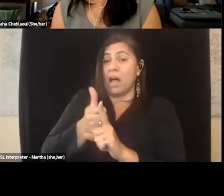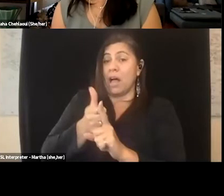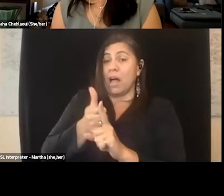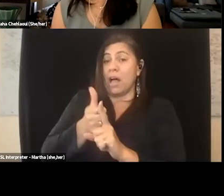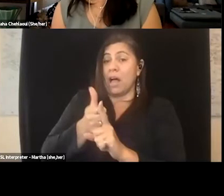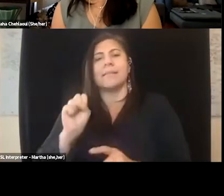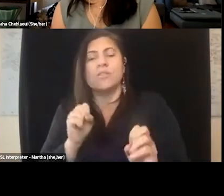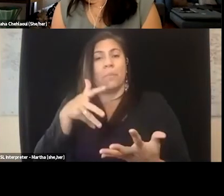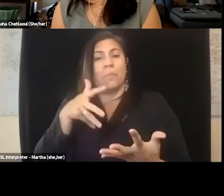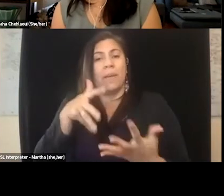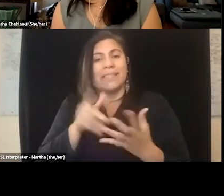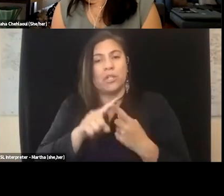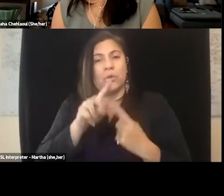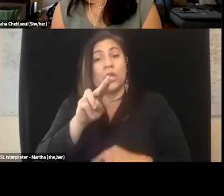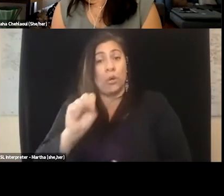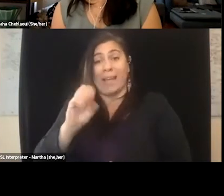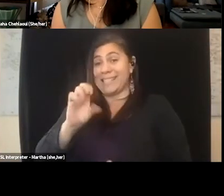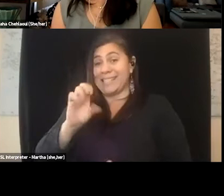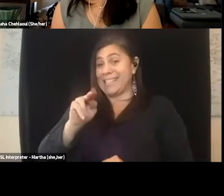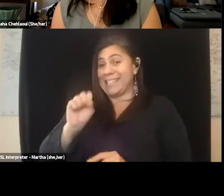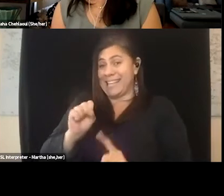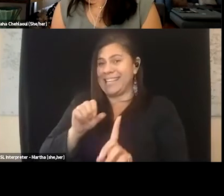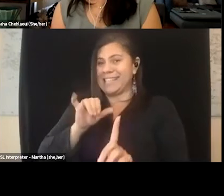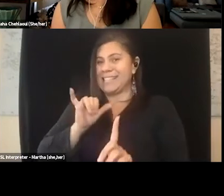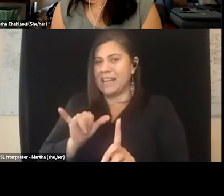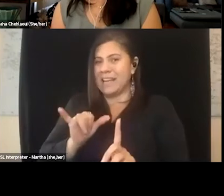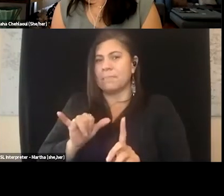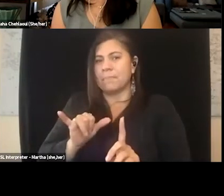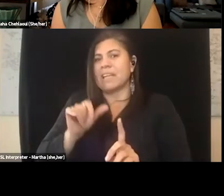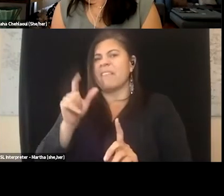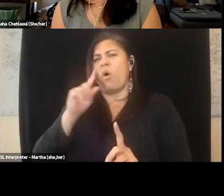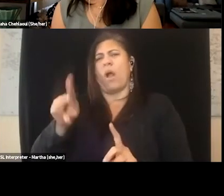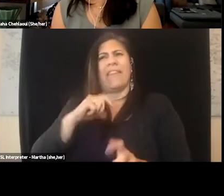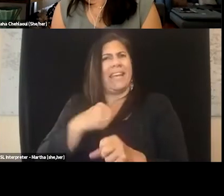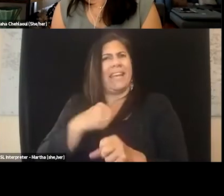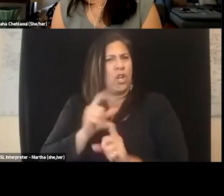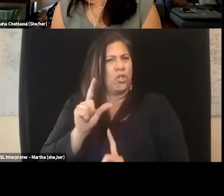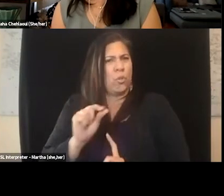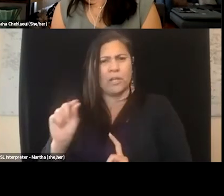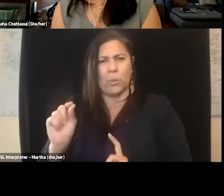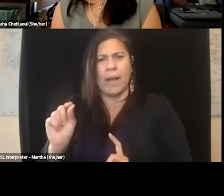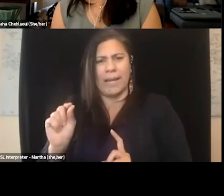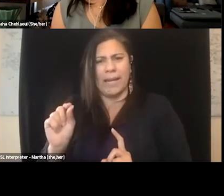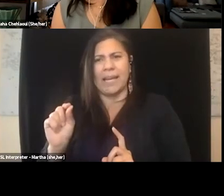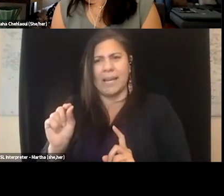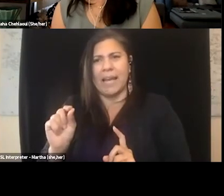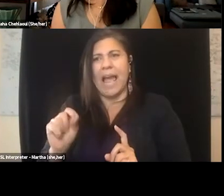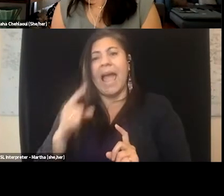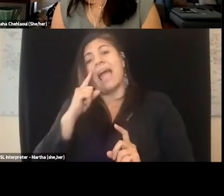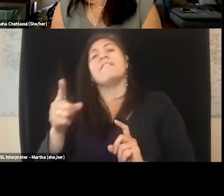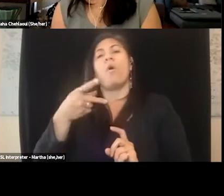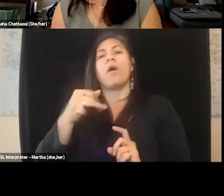for 2020, which was in a pilot program. So everything that I pulled, I talked directly to the academics that were doing the category